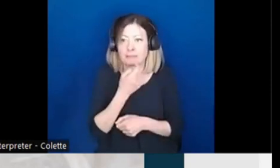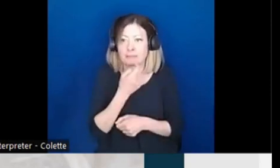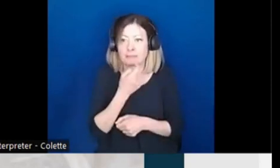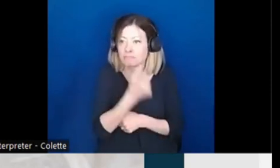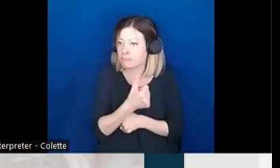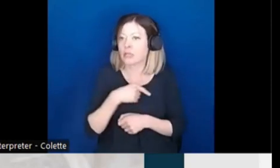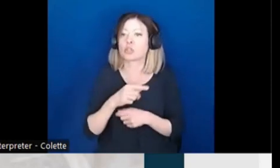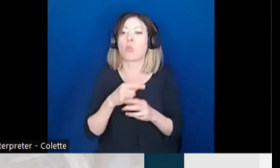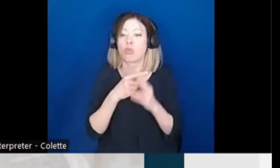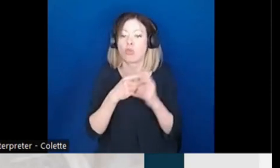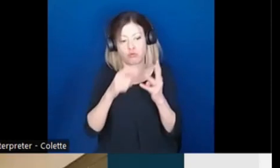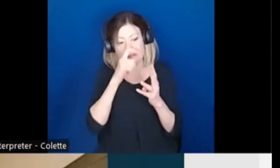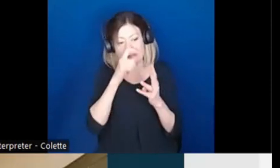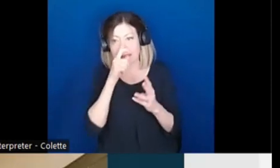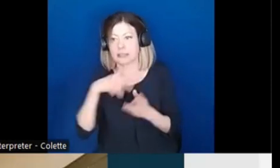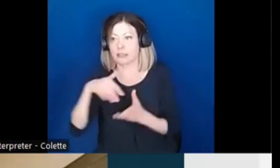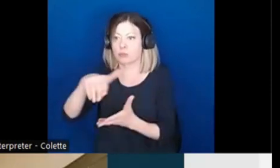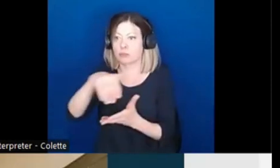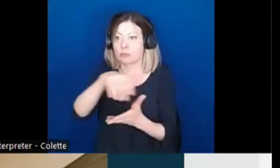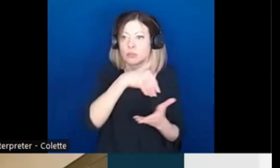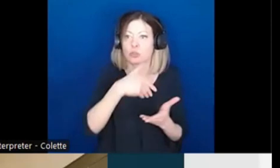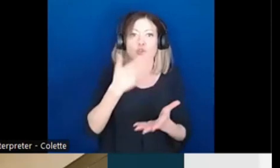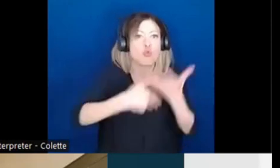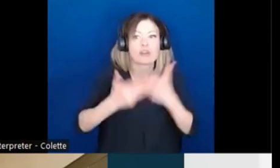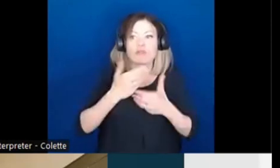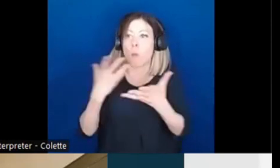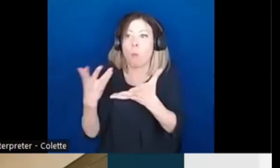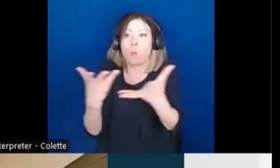The next one is the kitchen.